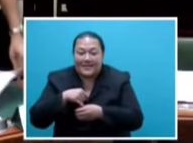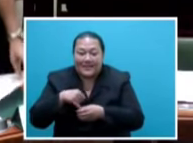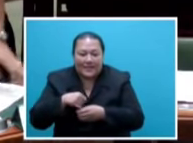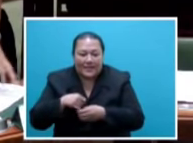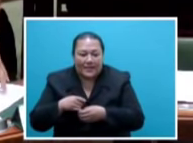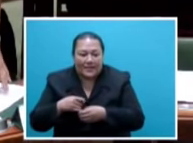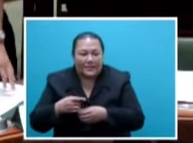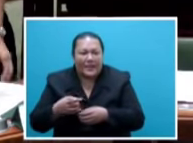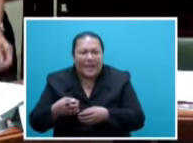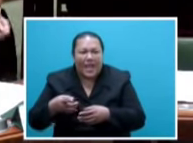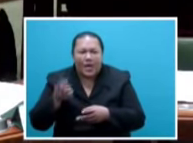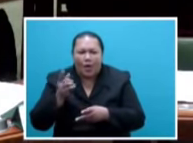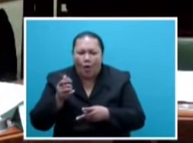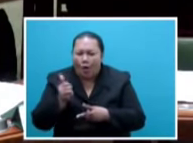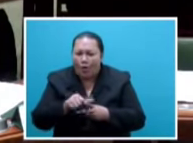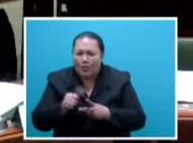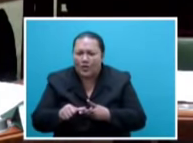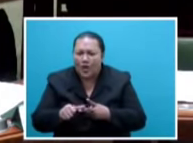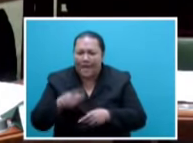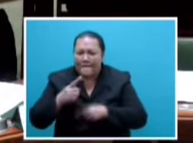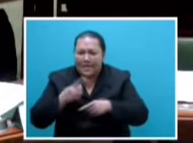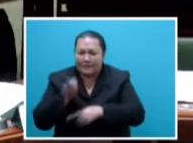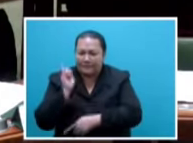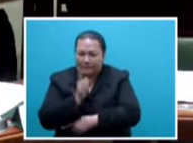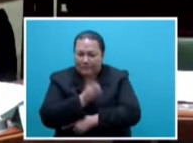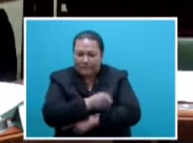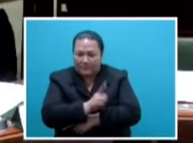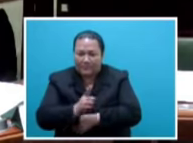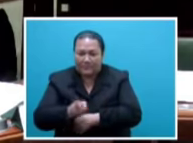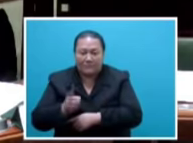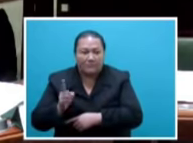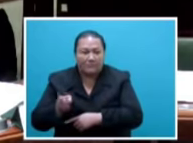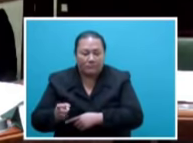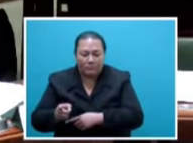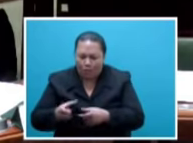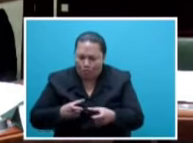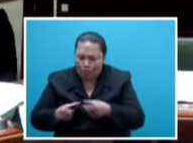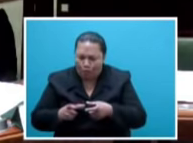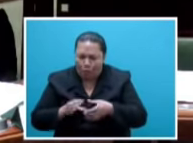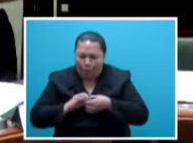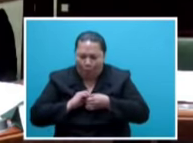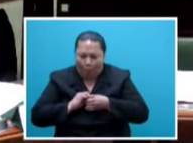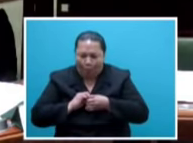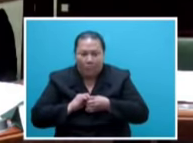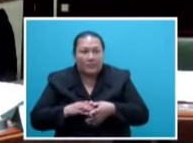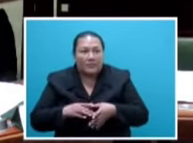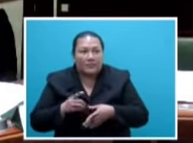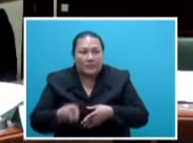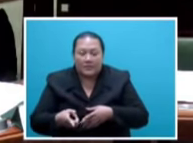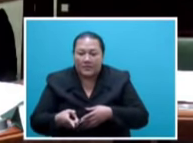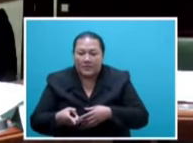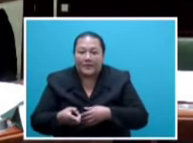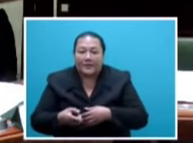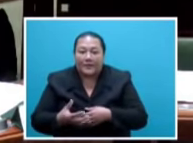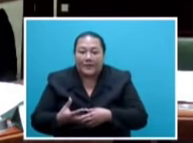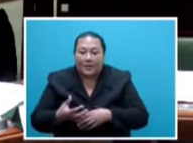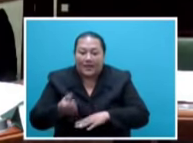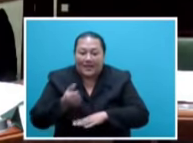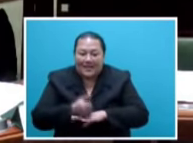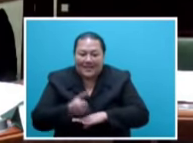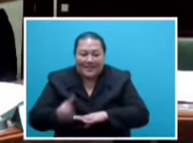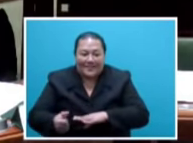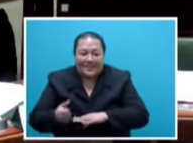absolute dictatorship, a trashing of a Fiji Court of Appeal judgment, and the burning of a draft constitution that had semblance of